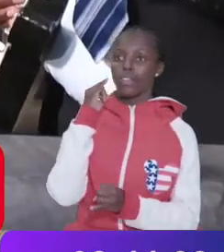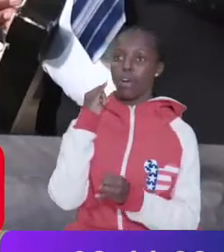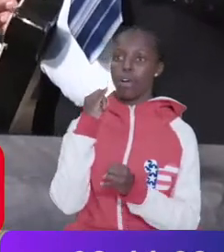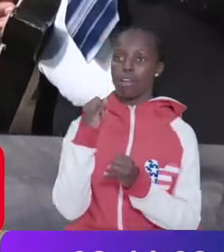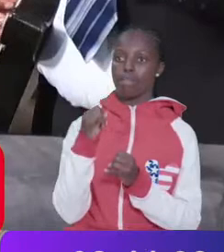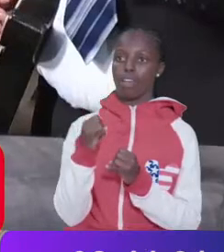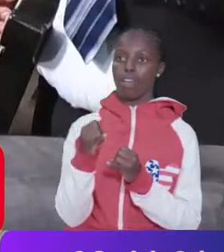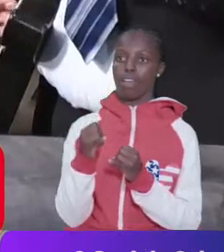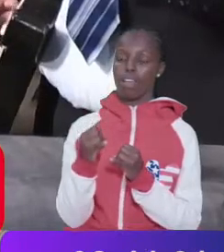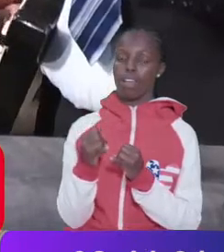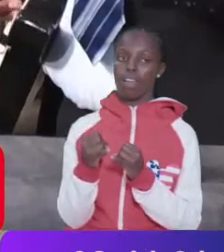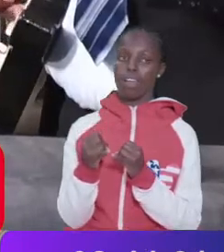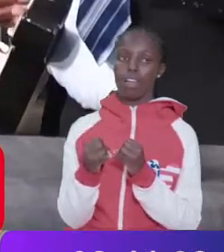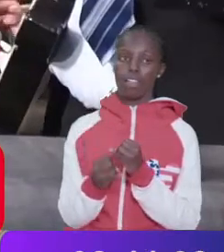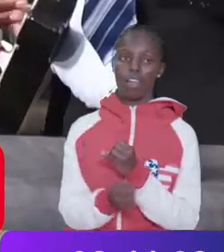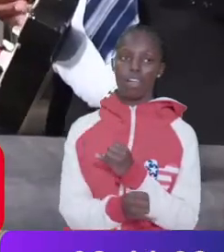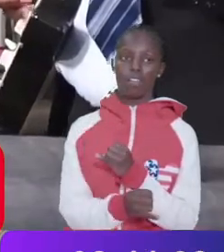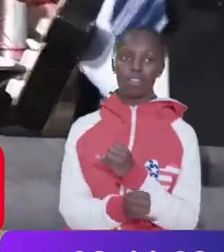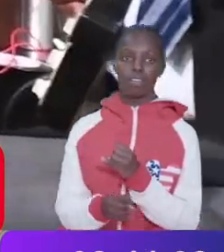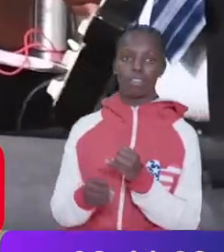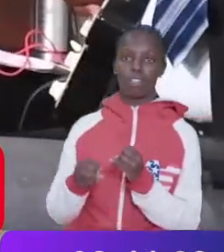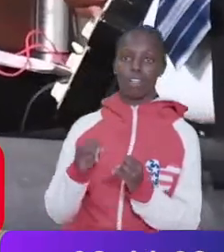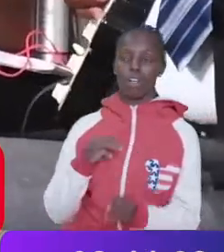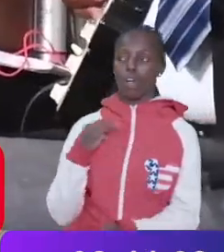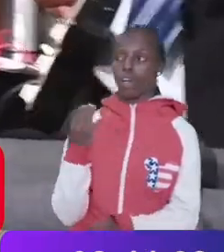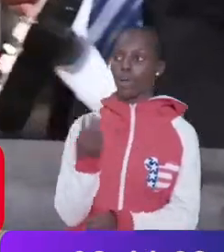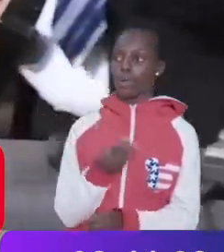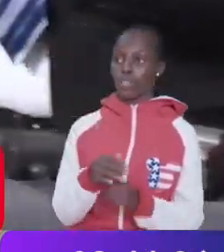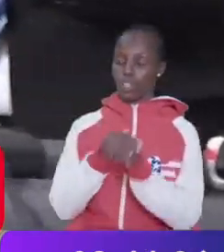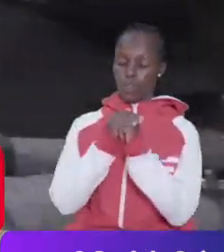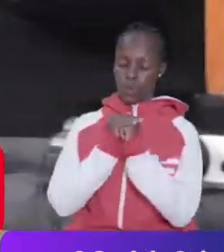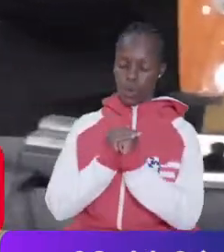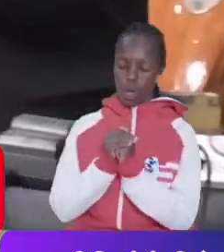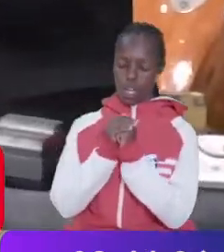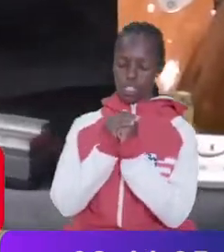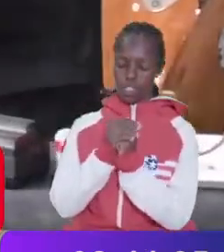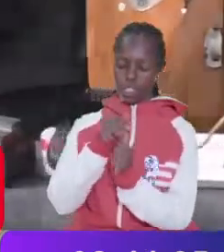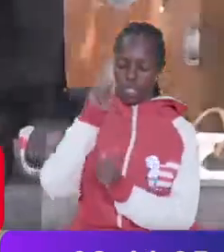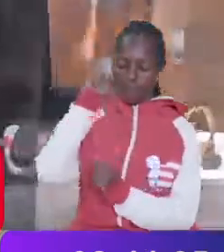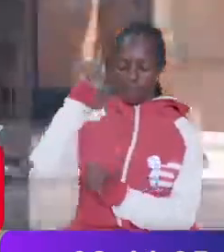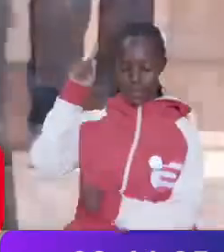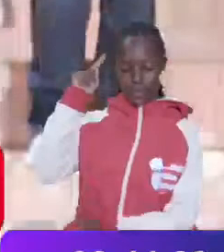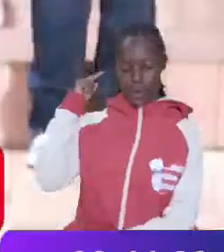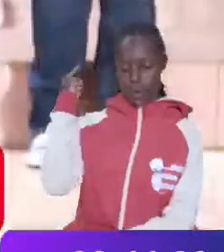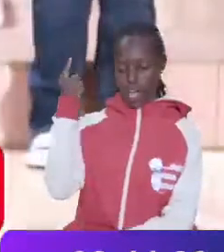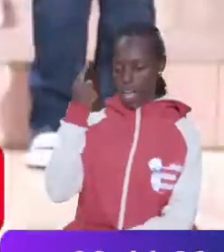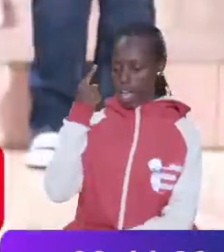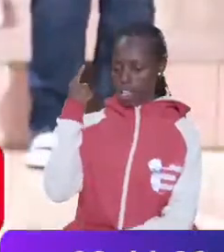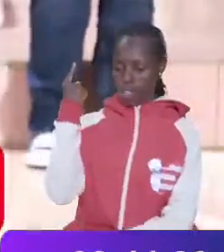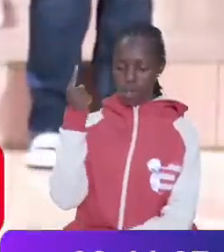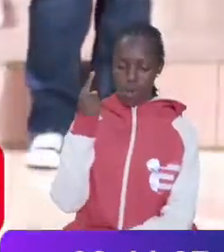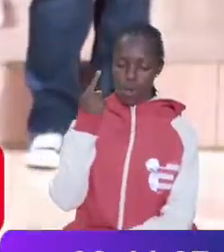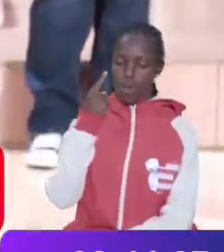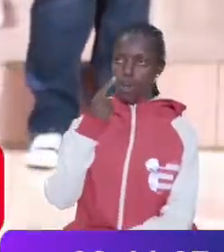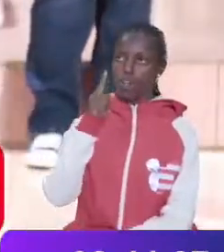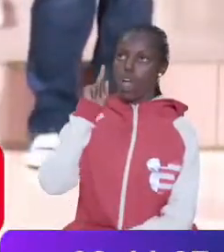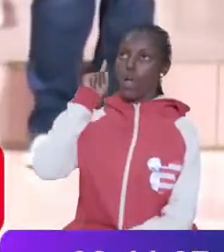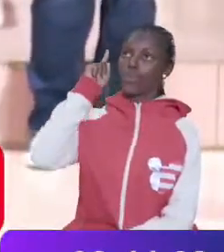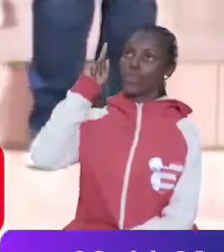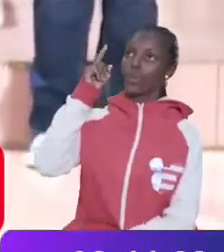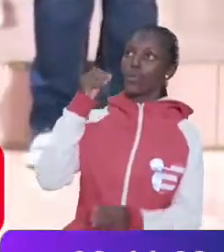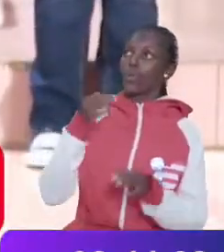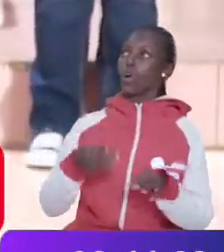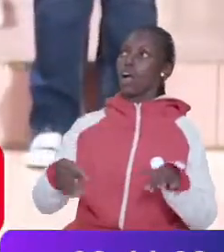and Omega. We worship you, our Lord.